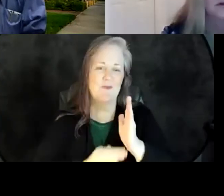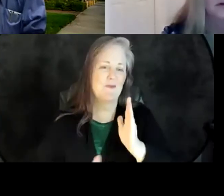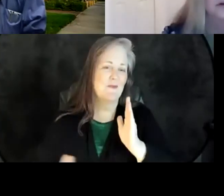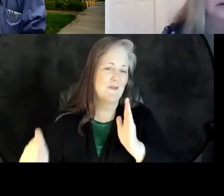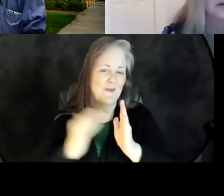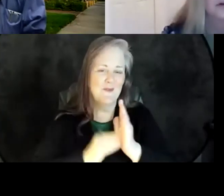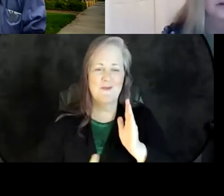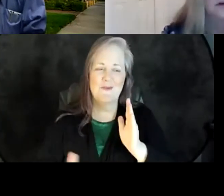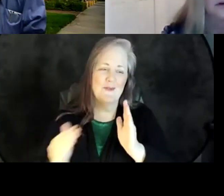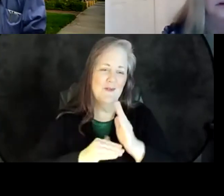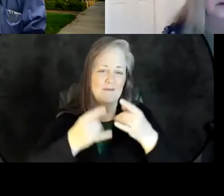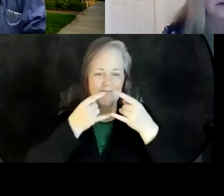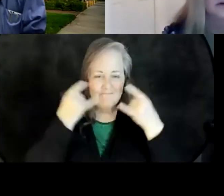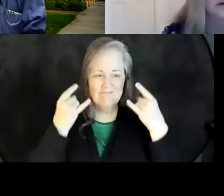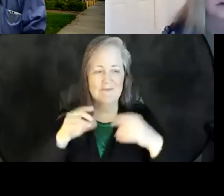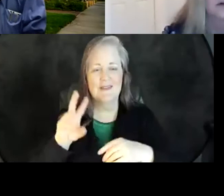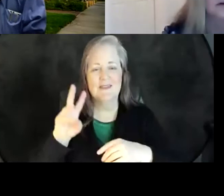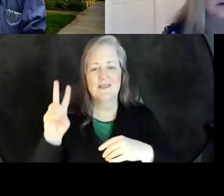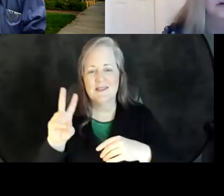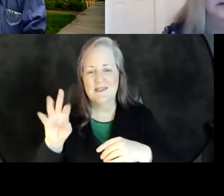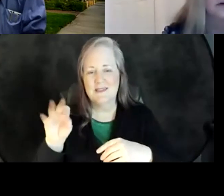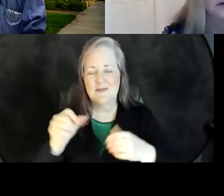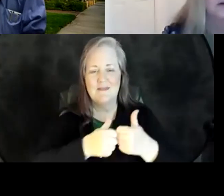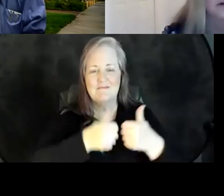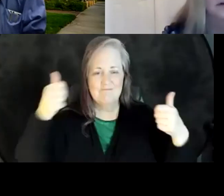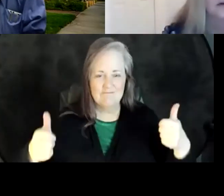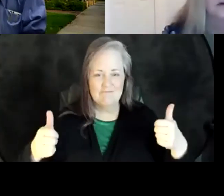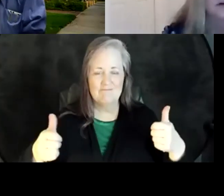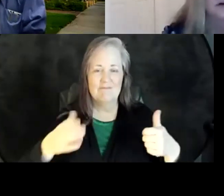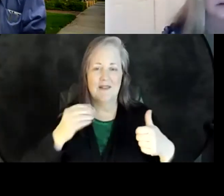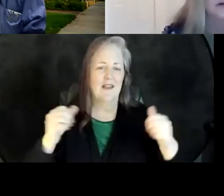covering, 6 feet separation, and avoiding gatherings.